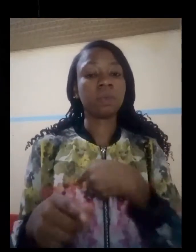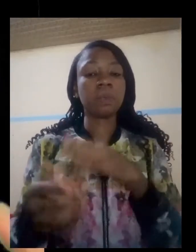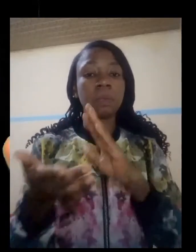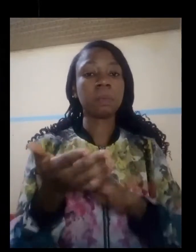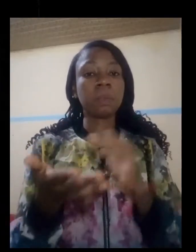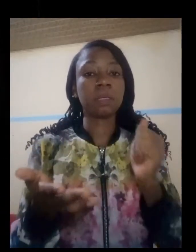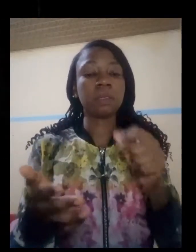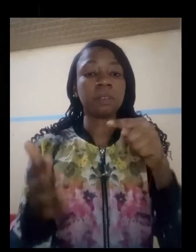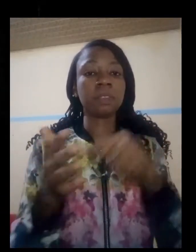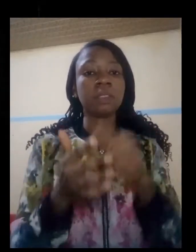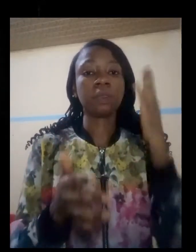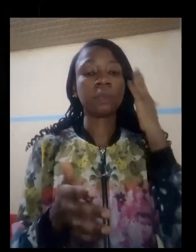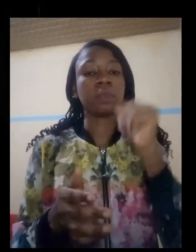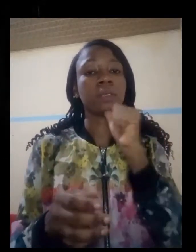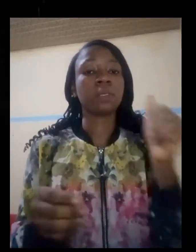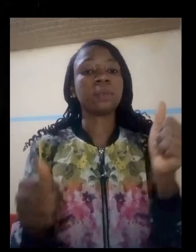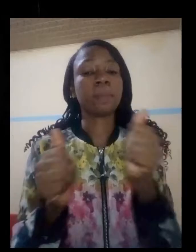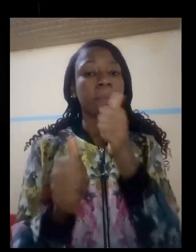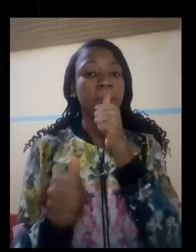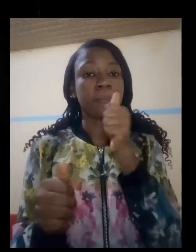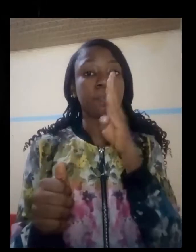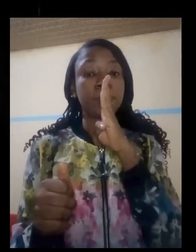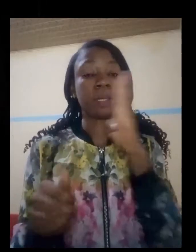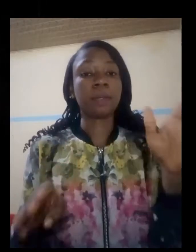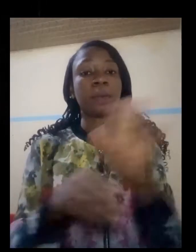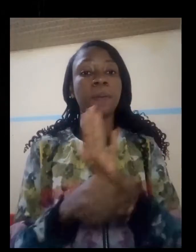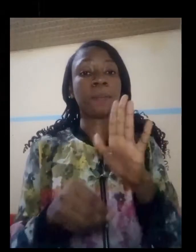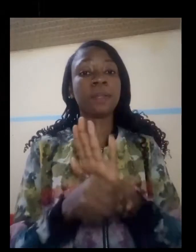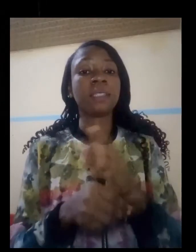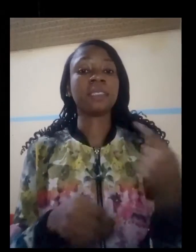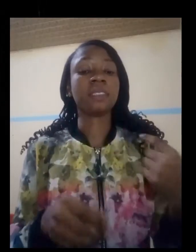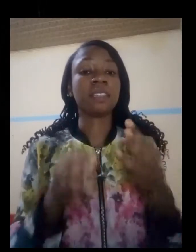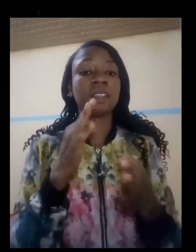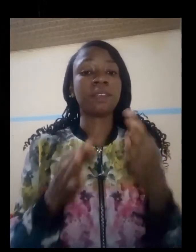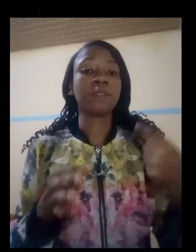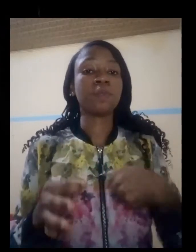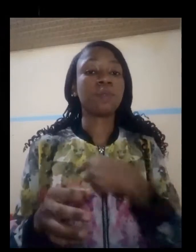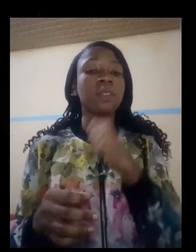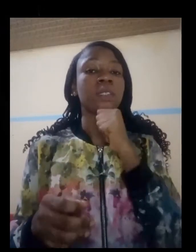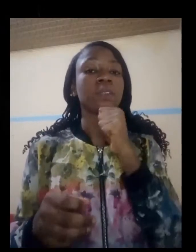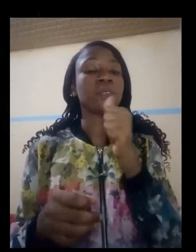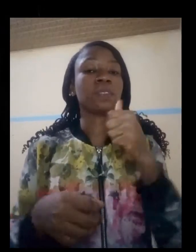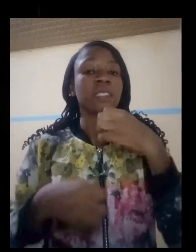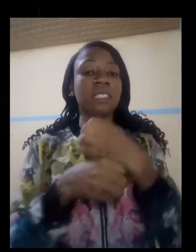do not create a platform for the certification of